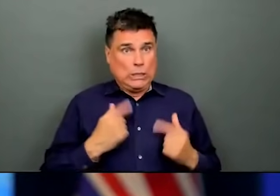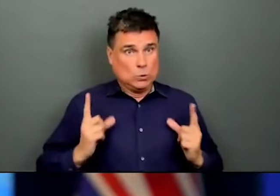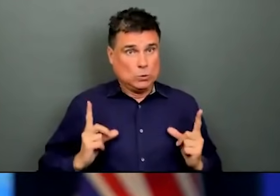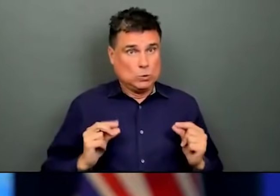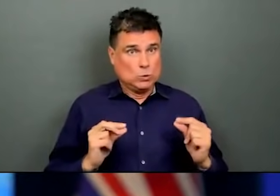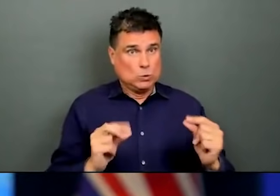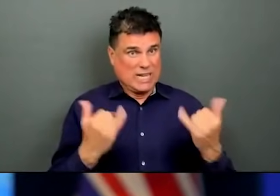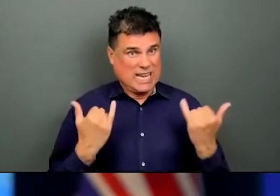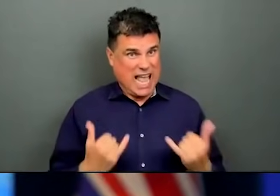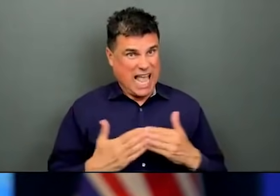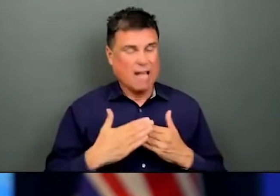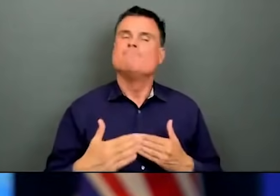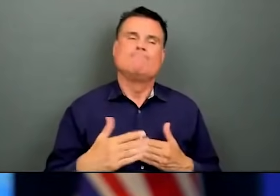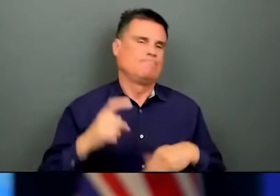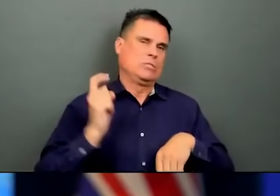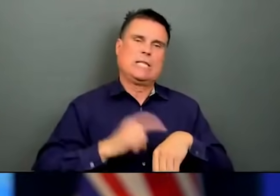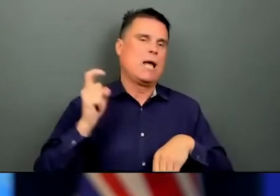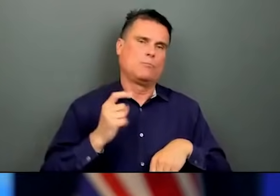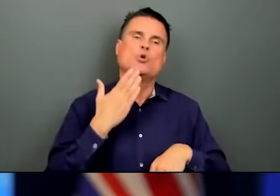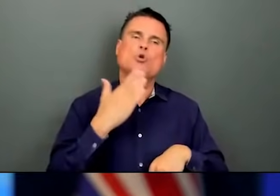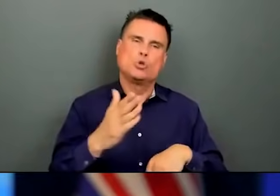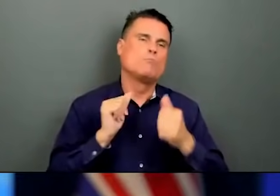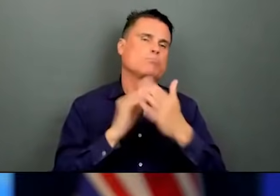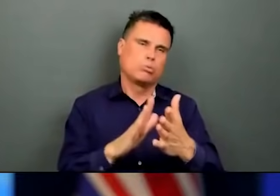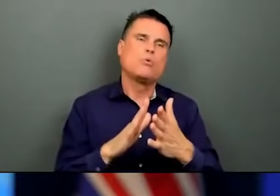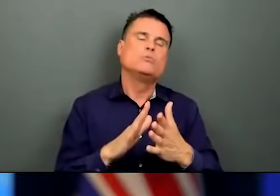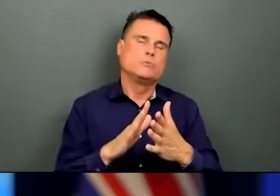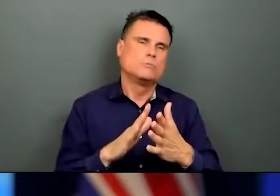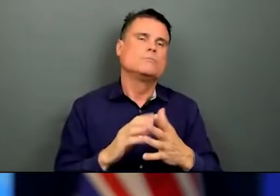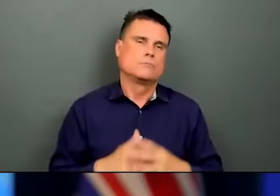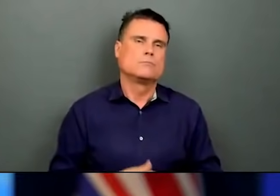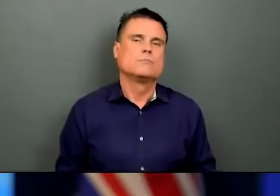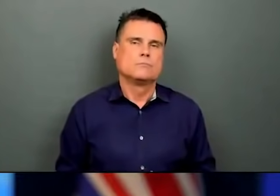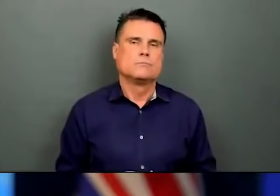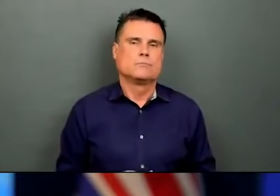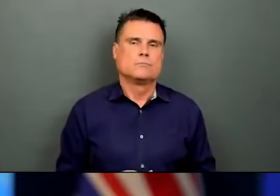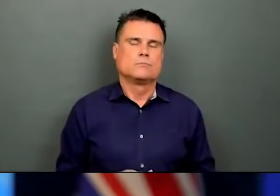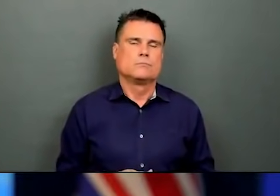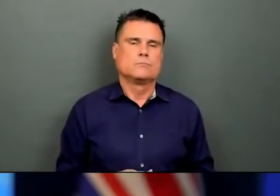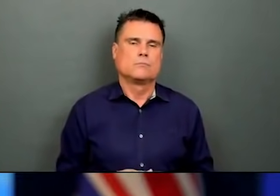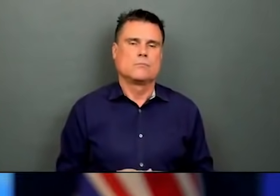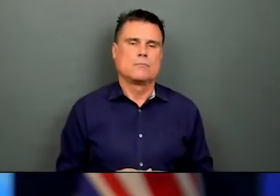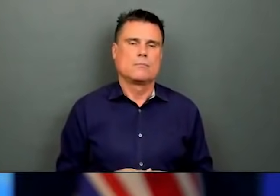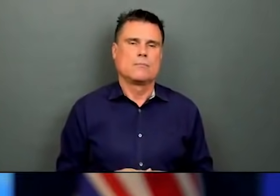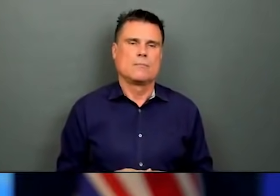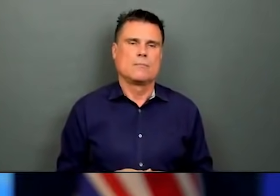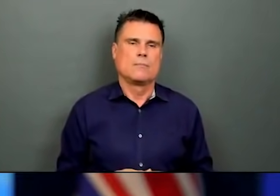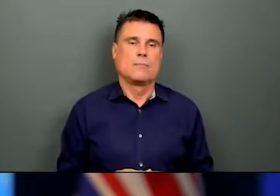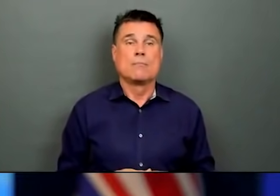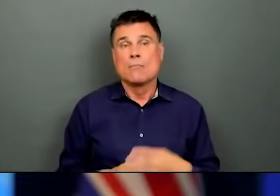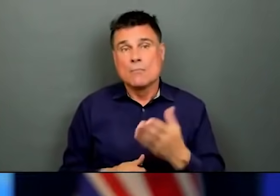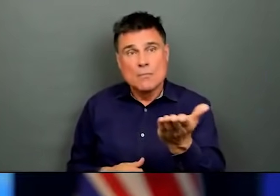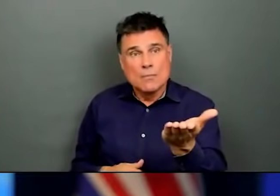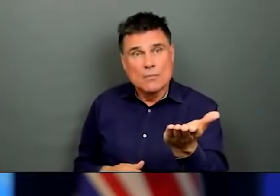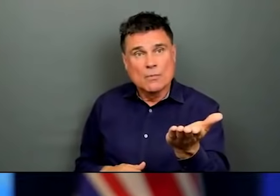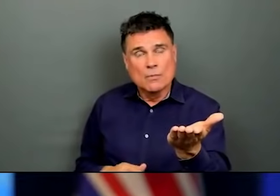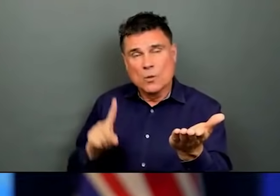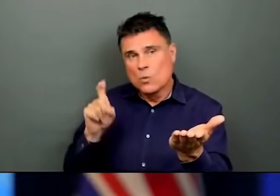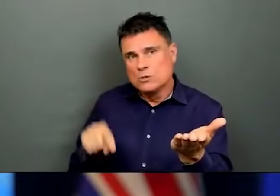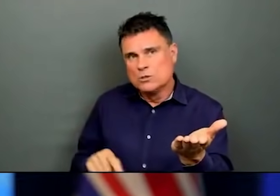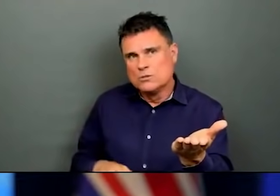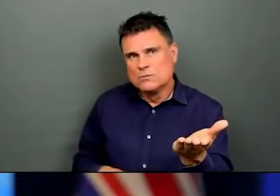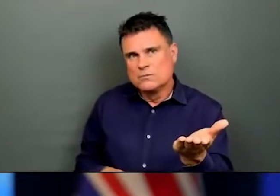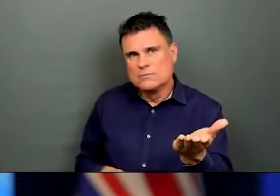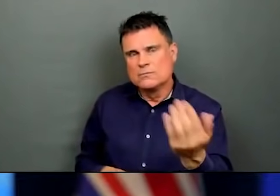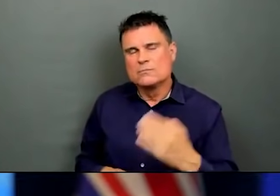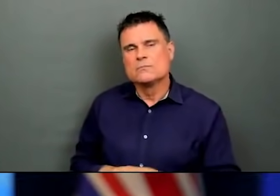follow-up? Yeah, I guess one other question is the impact on the company here. Have you had any discussions with them about the